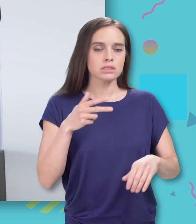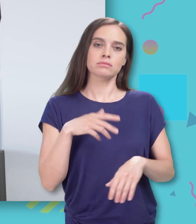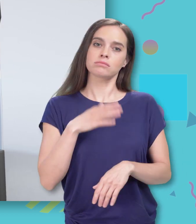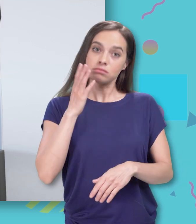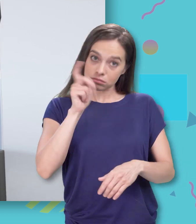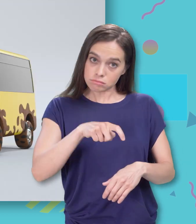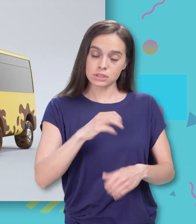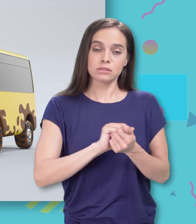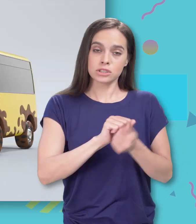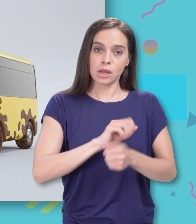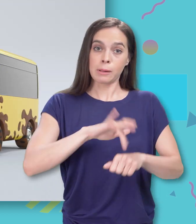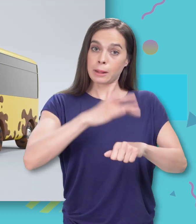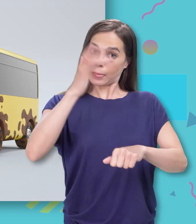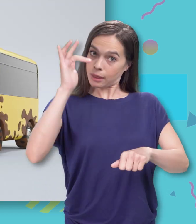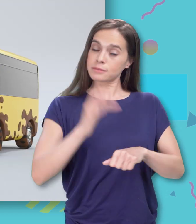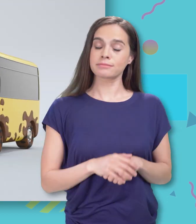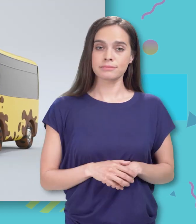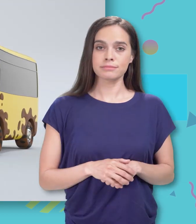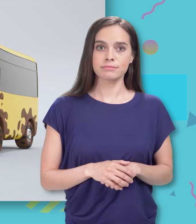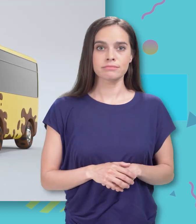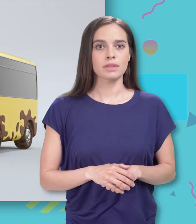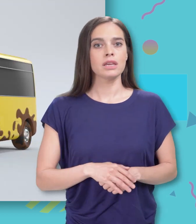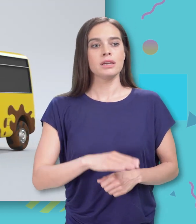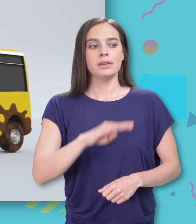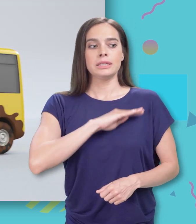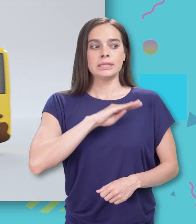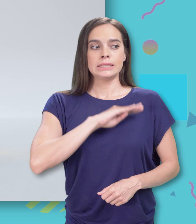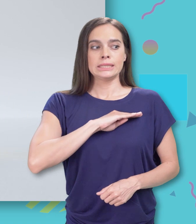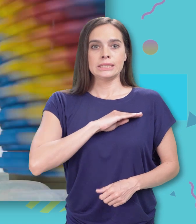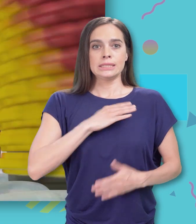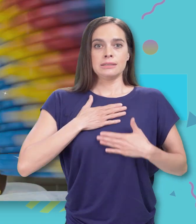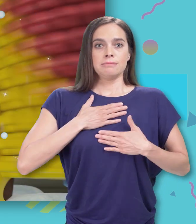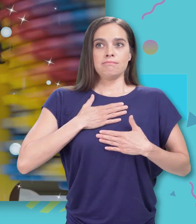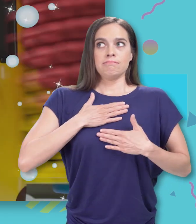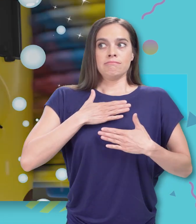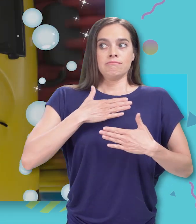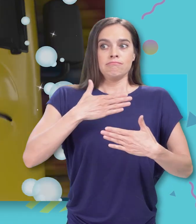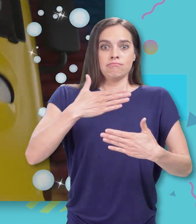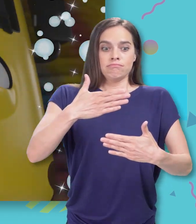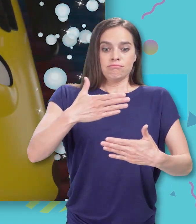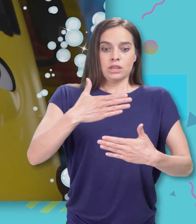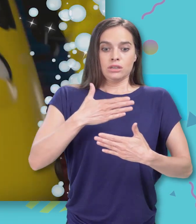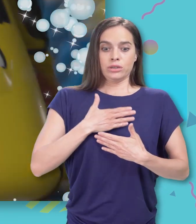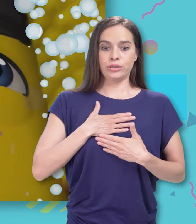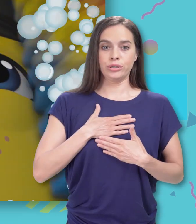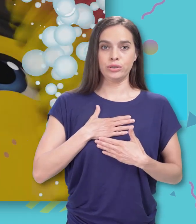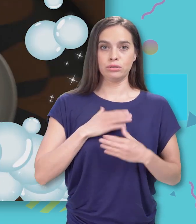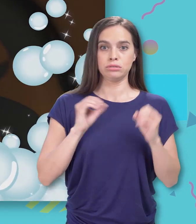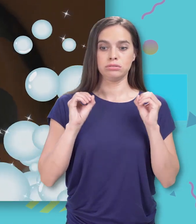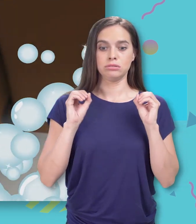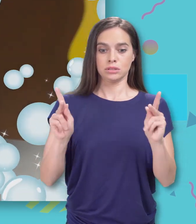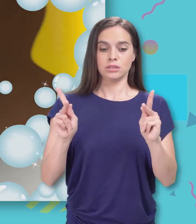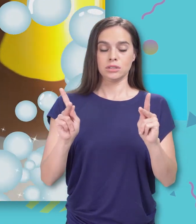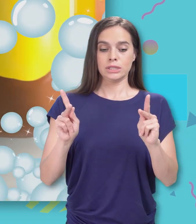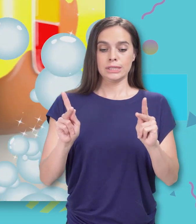A scrub-a-dub sparkling sheen. Buster takes one deep breath and pulls up to the door. Come